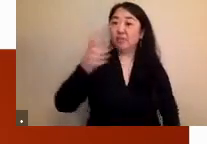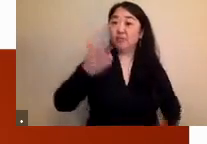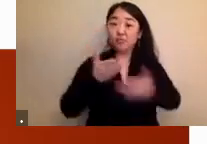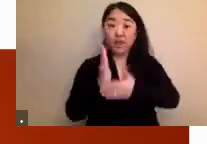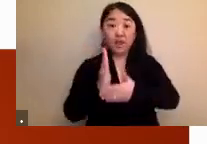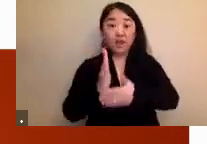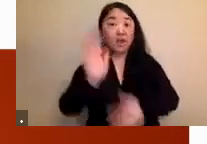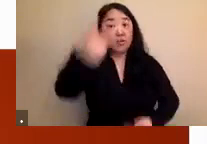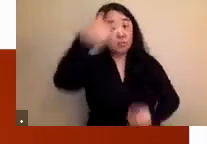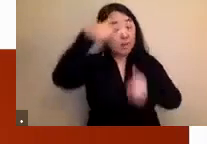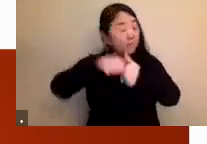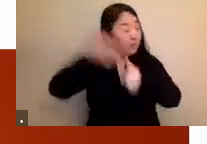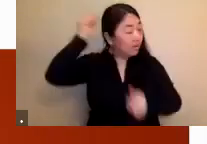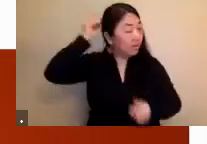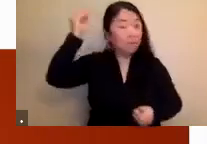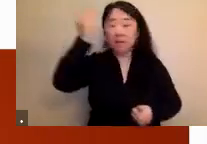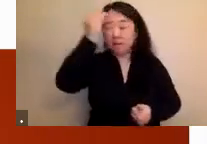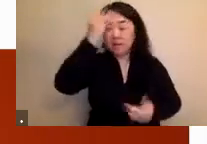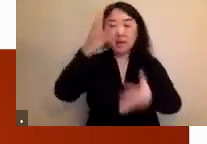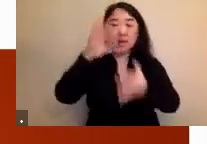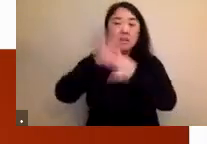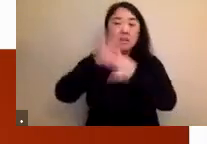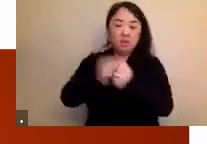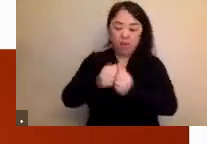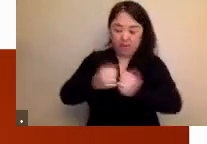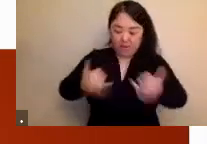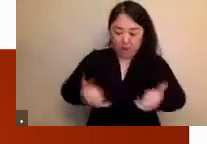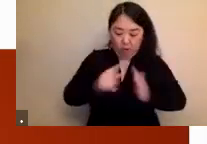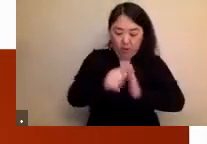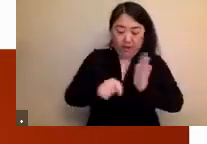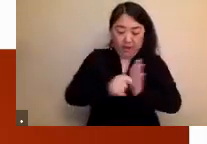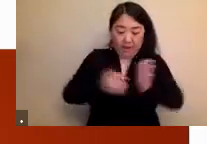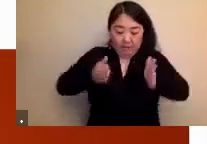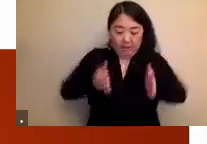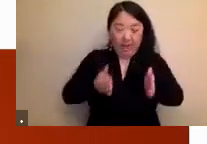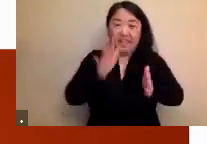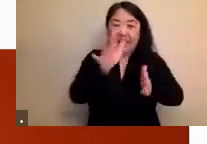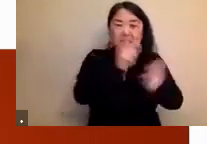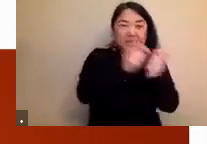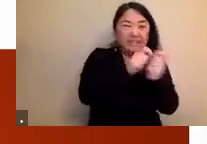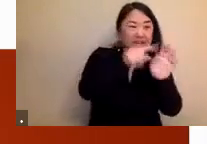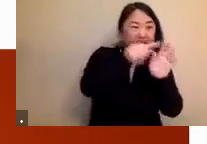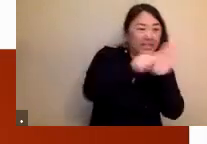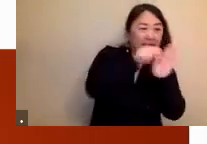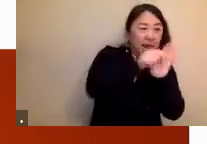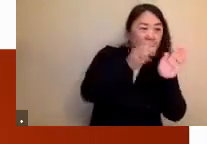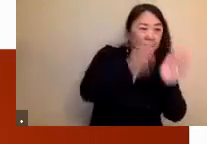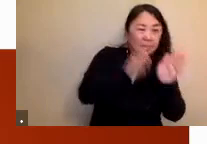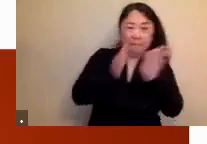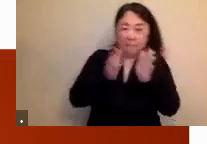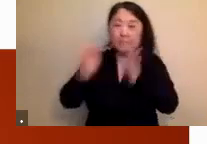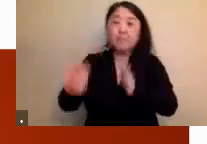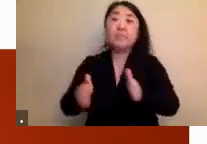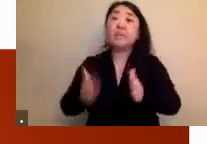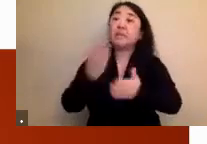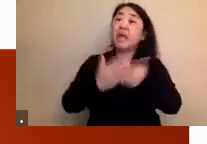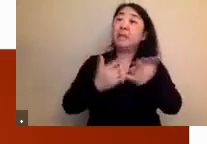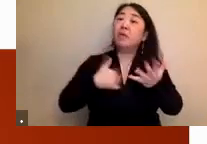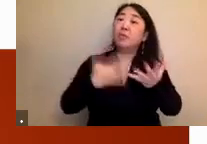the context of the time. And I just wanted to cite some of the things that has historically shaped